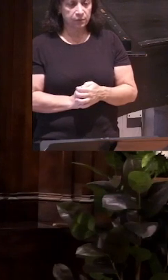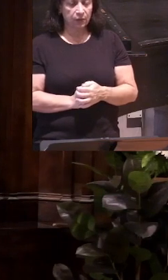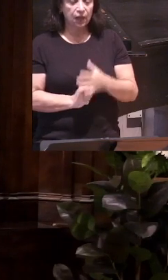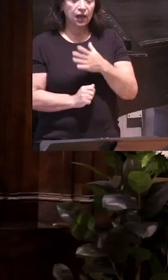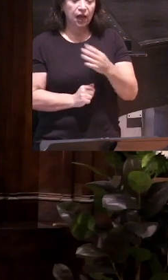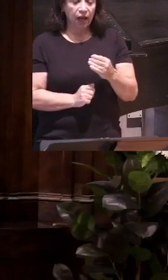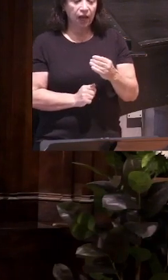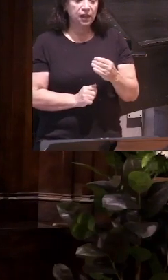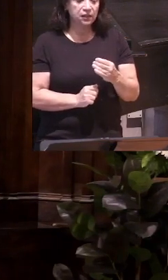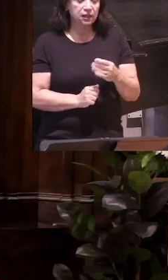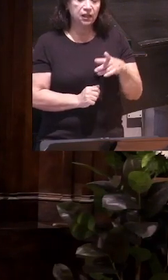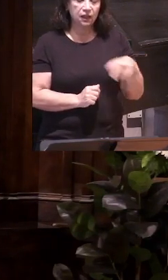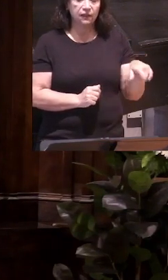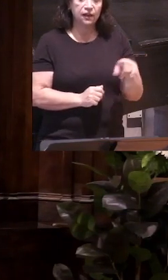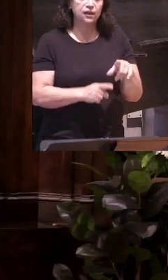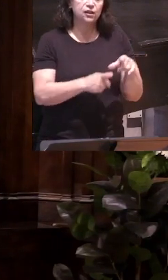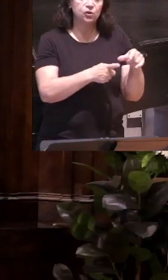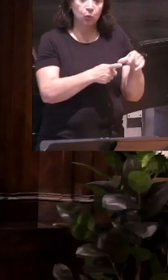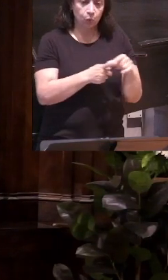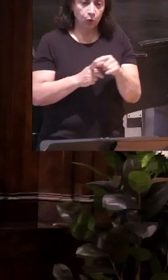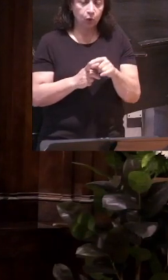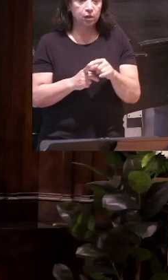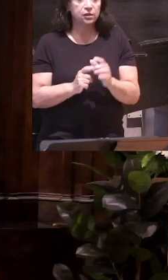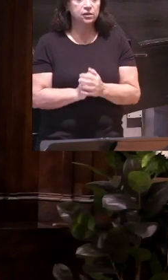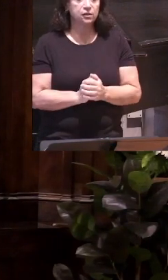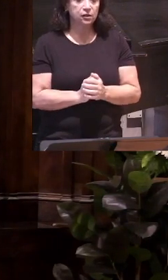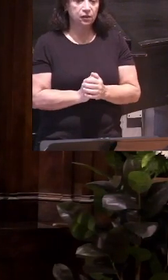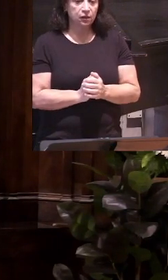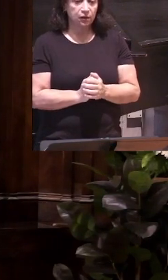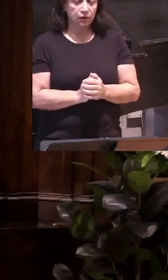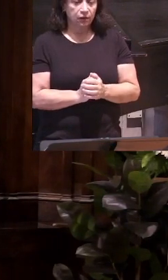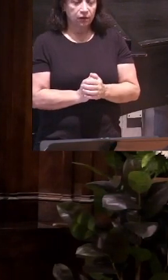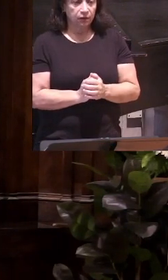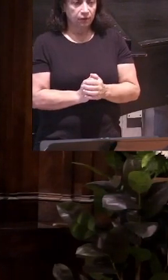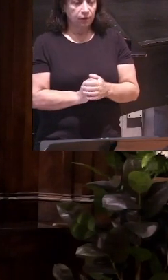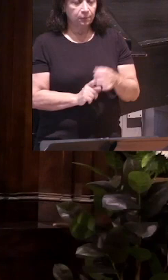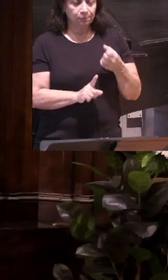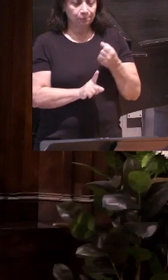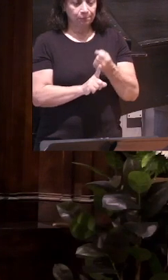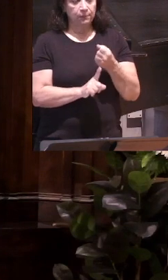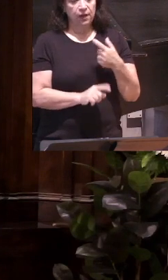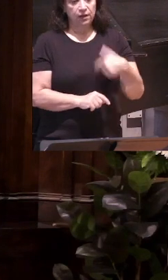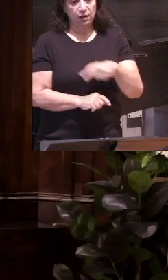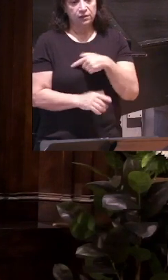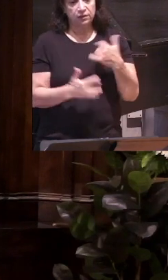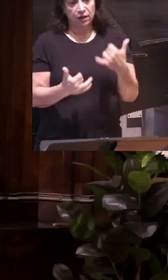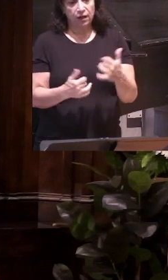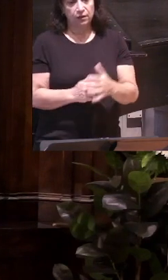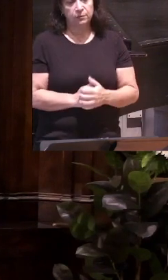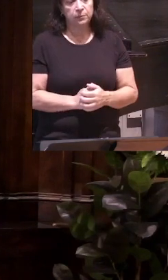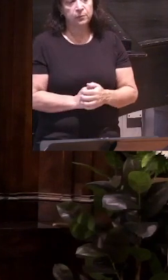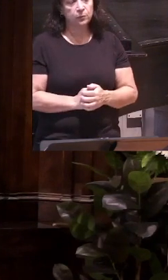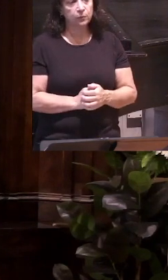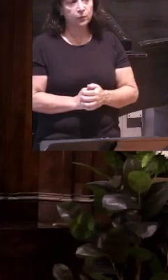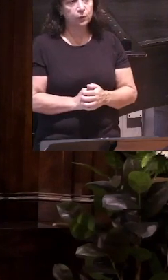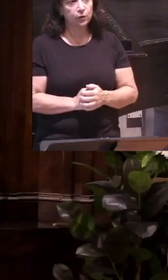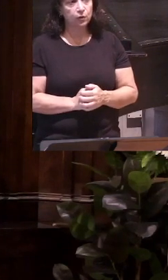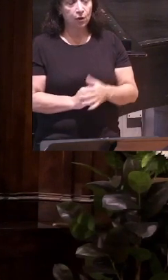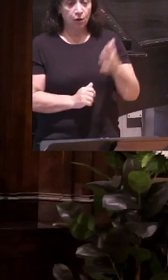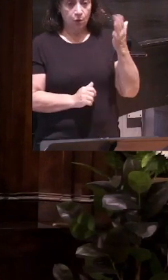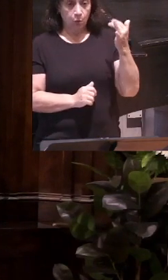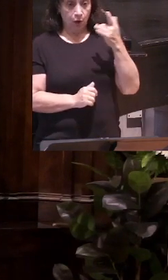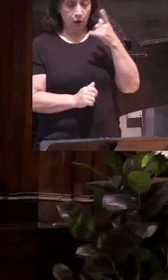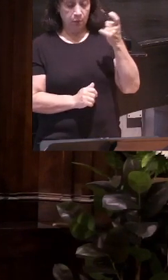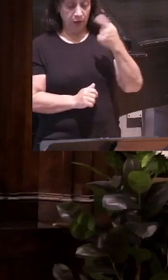And these are words that speak to us today, because